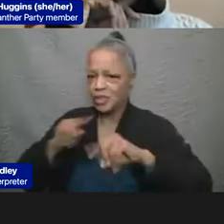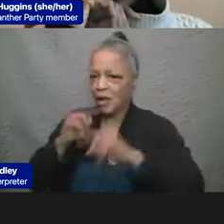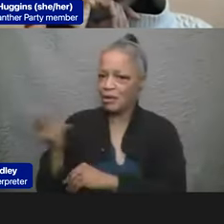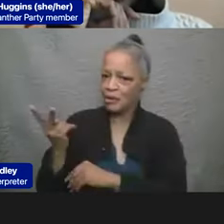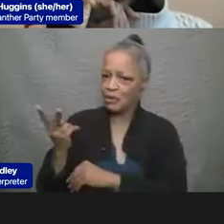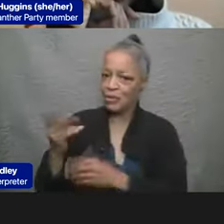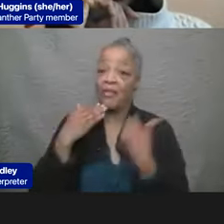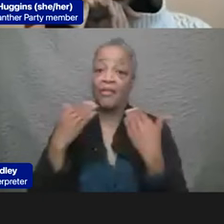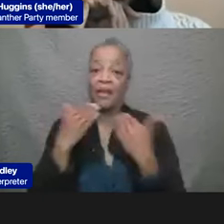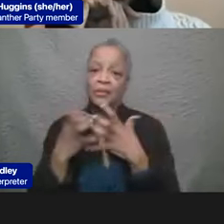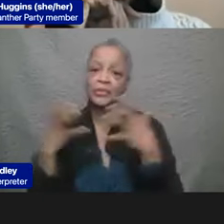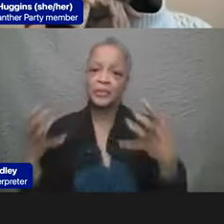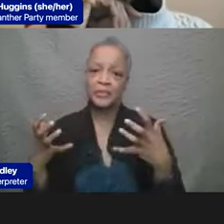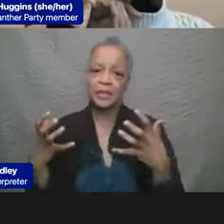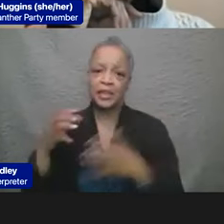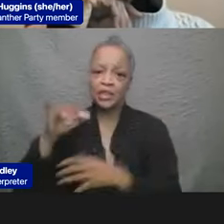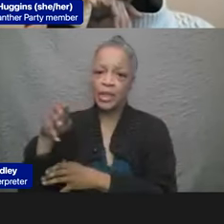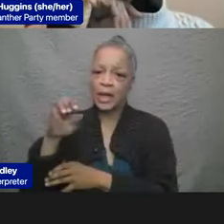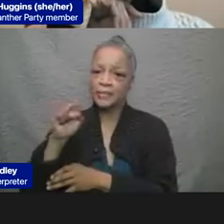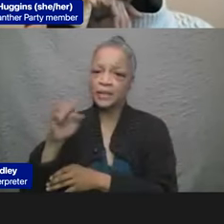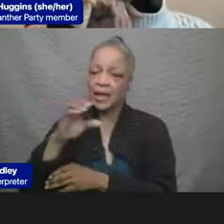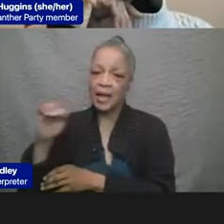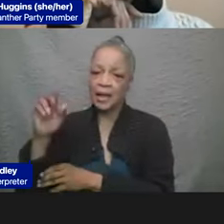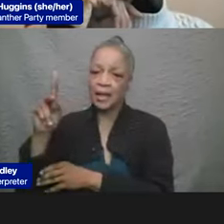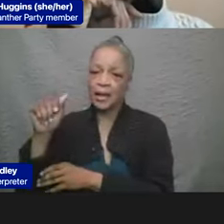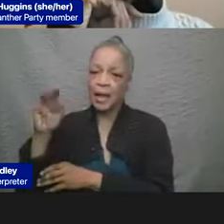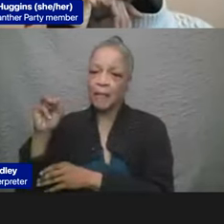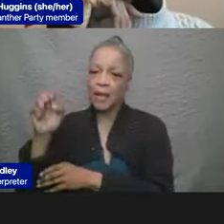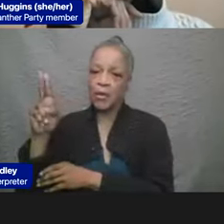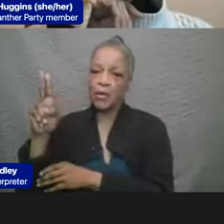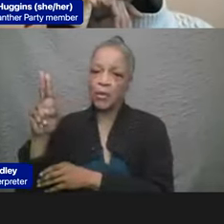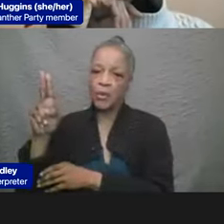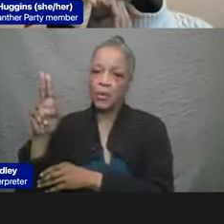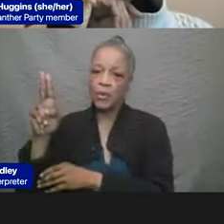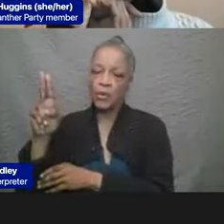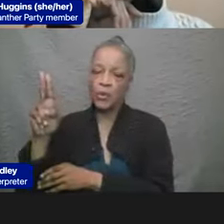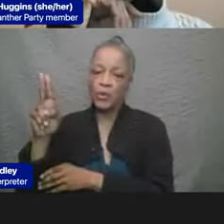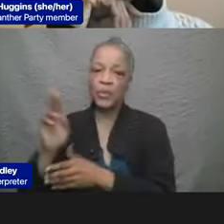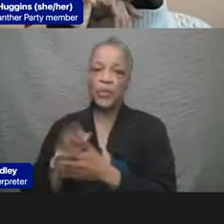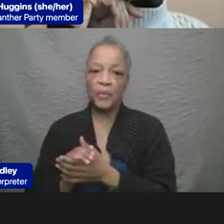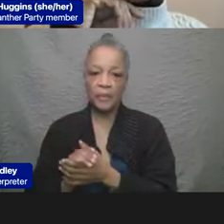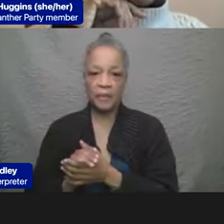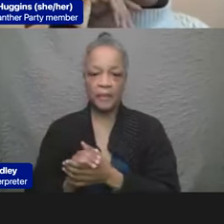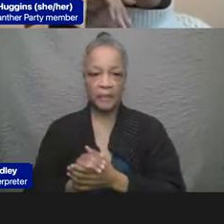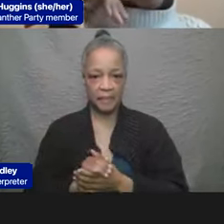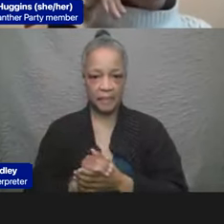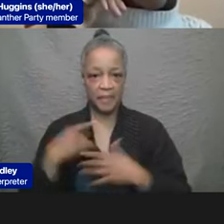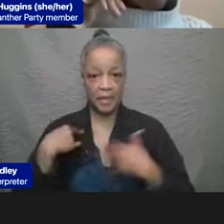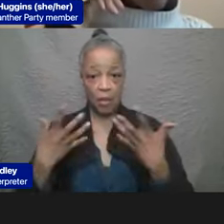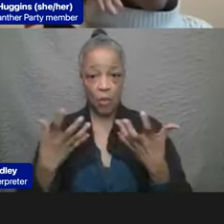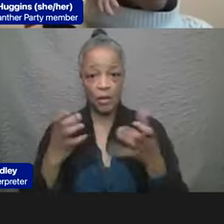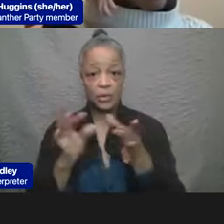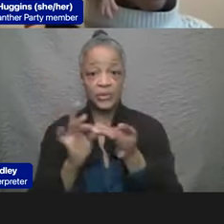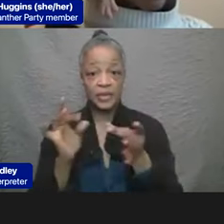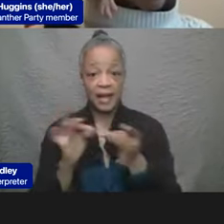very much. I just wanted to say